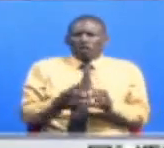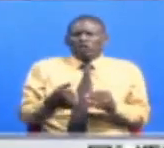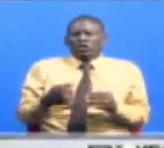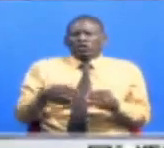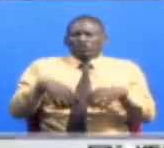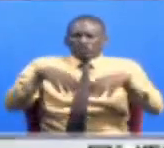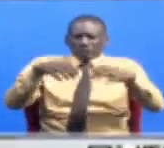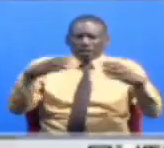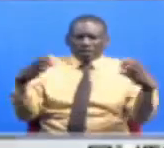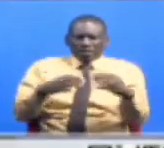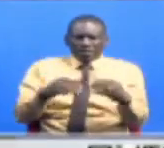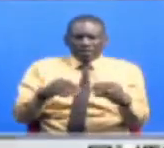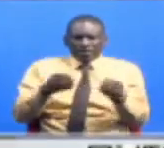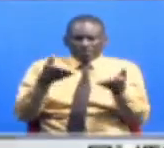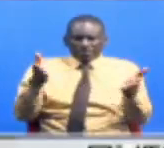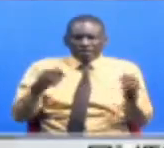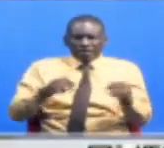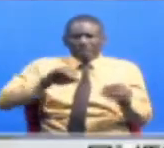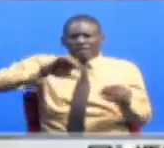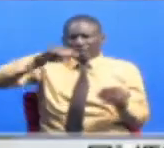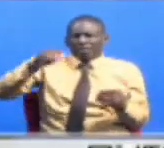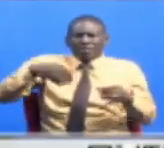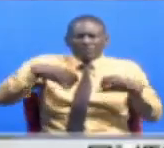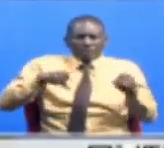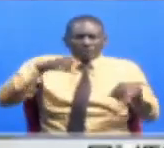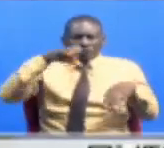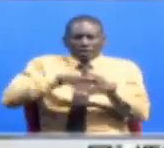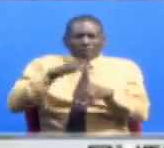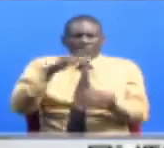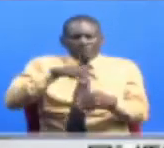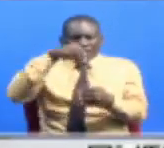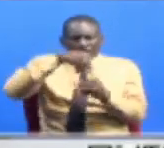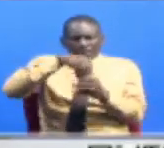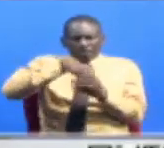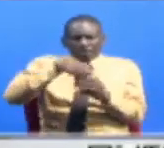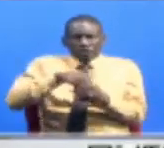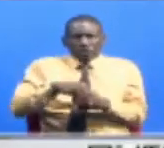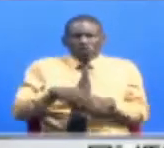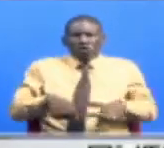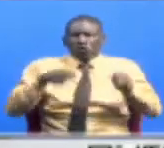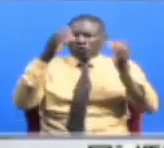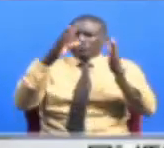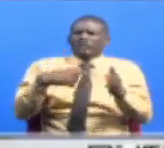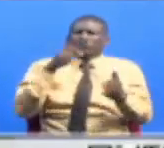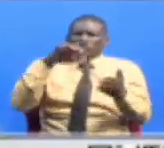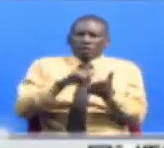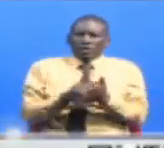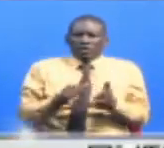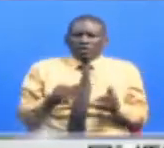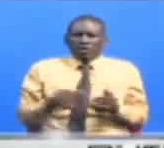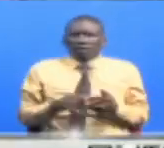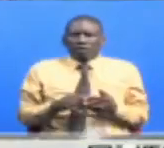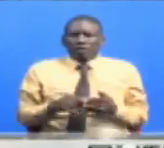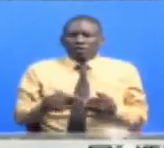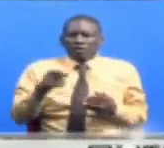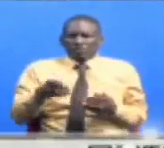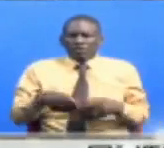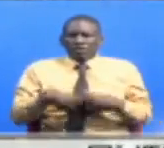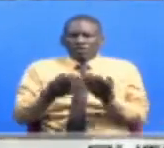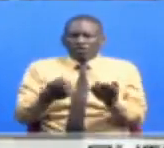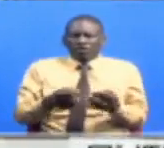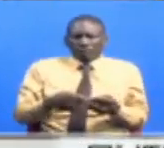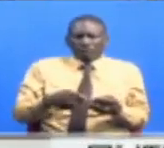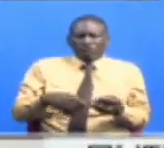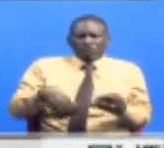Kilimani in a bid to recover their investment. The Office of the Official Receiver in Insolvency granted the liquidation of